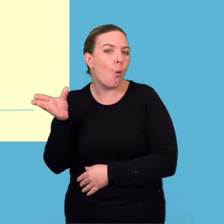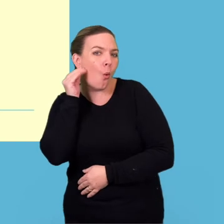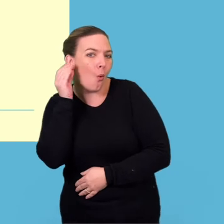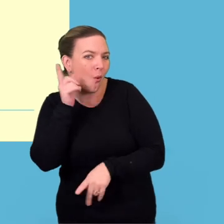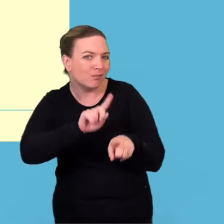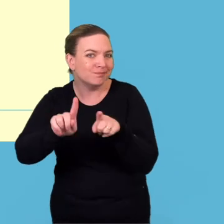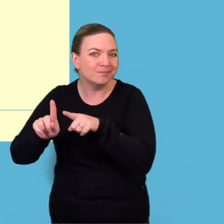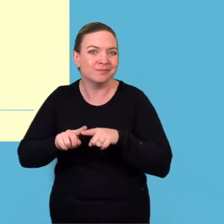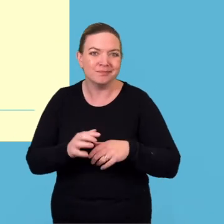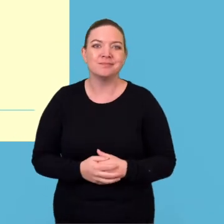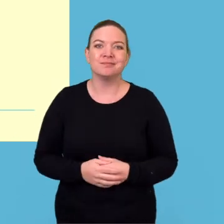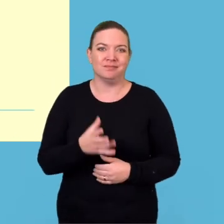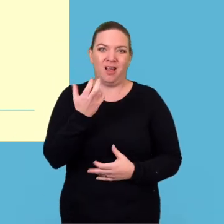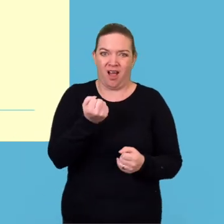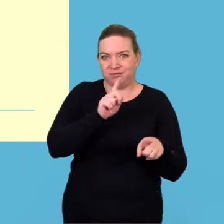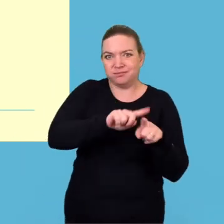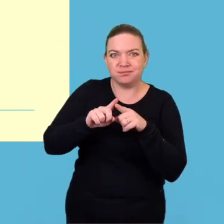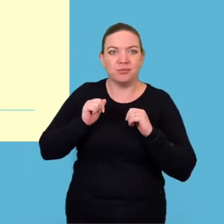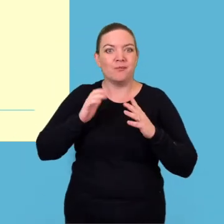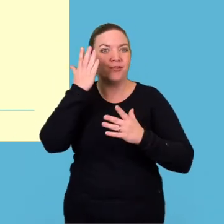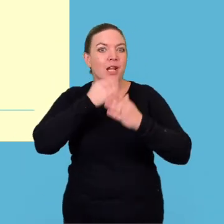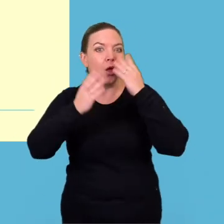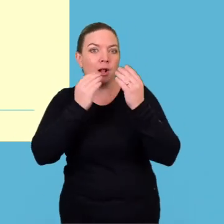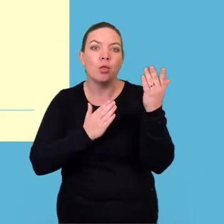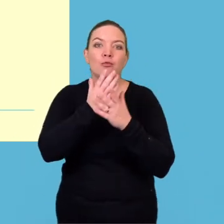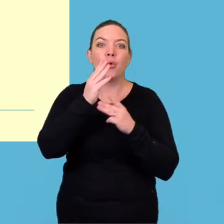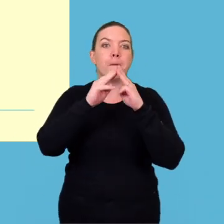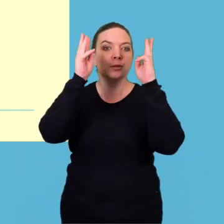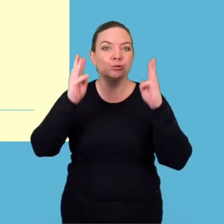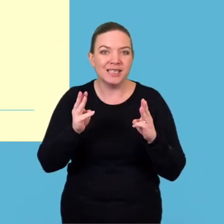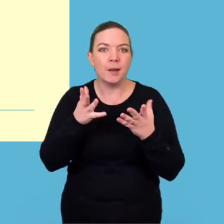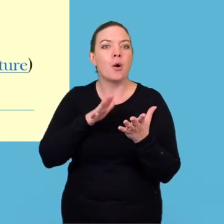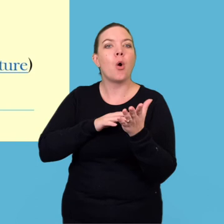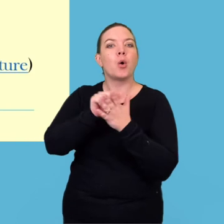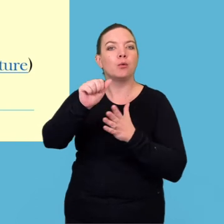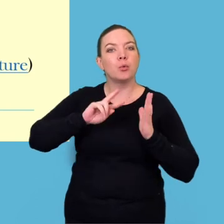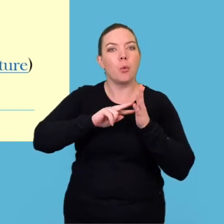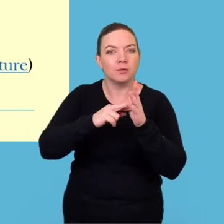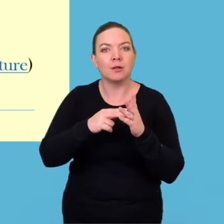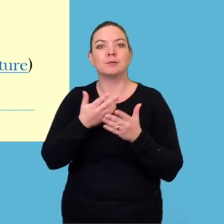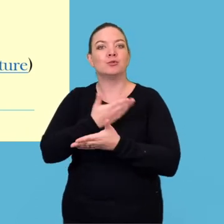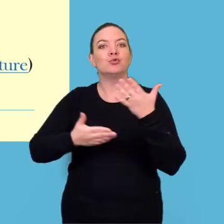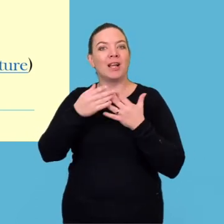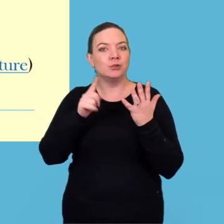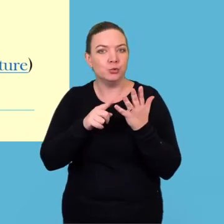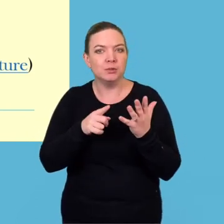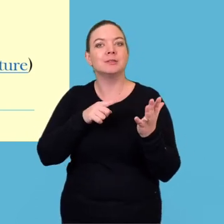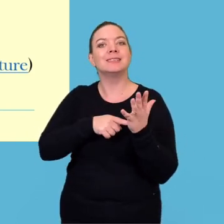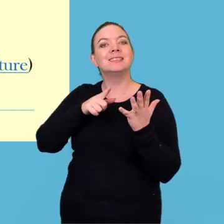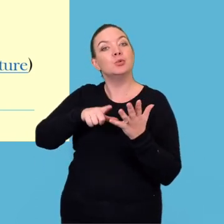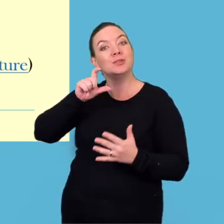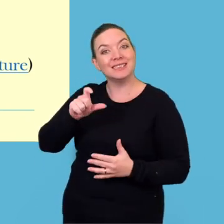or podcasts. There's plenty of free learning available through museums, cultural organisations, and trade unions and